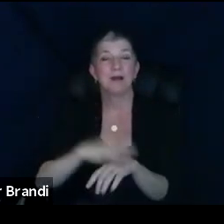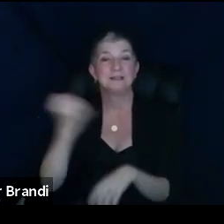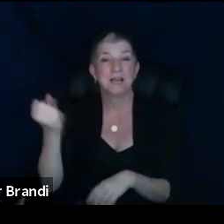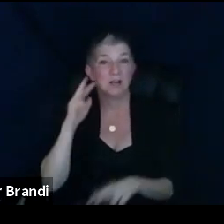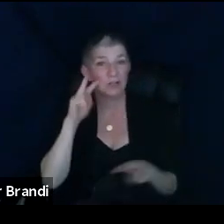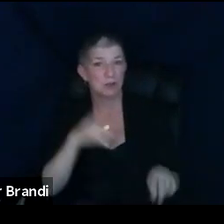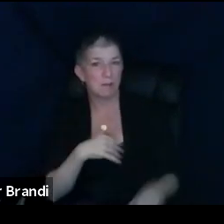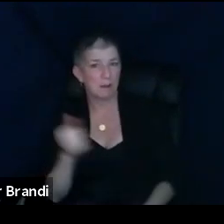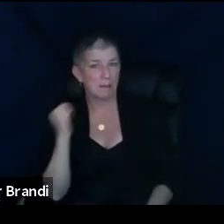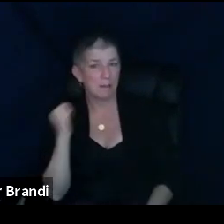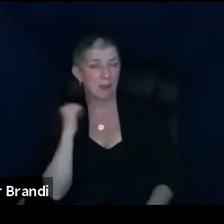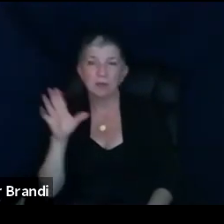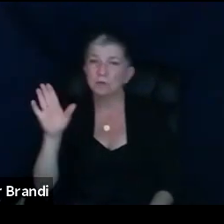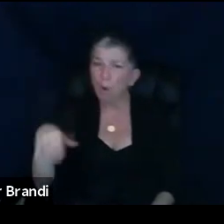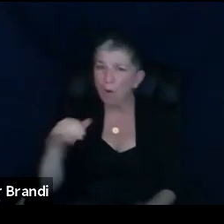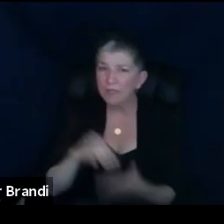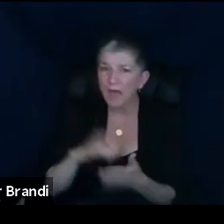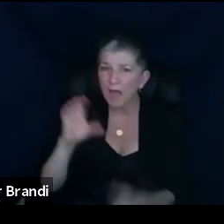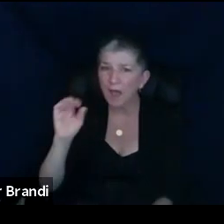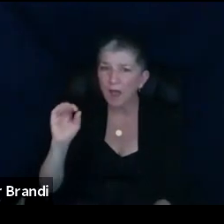like, "Oh, is that cupping?" And I was like, "Oh, yeah."